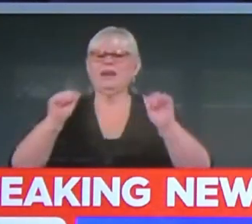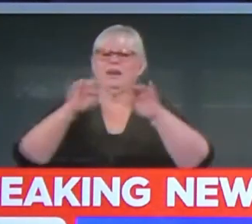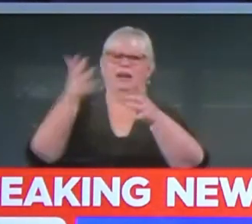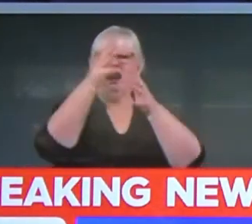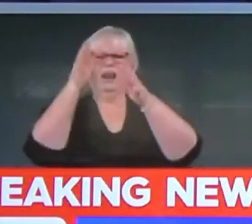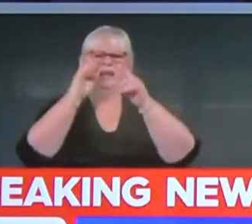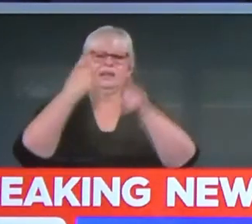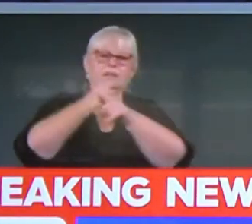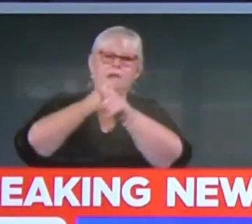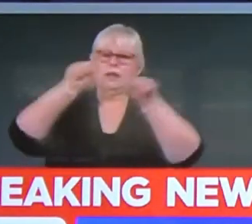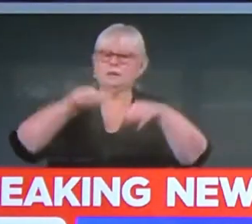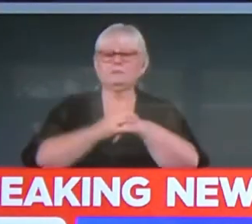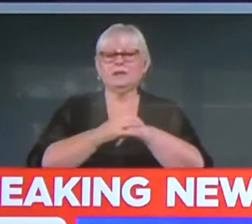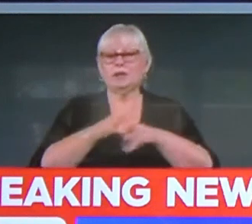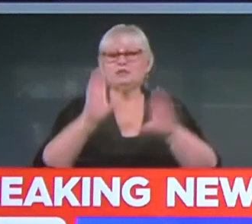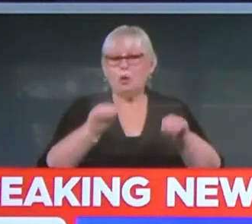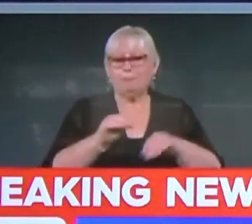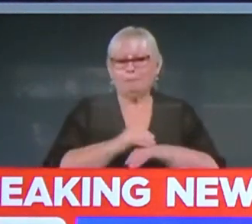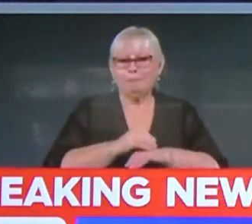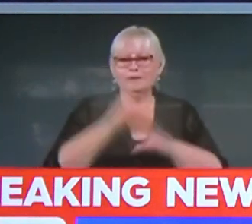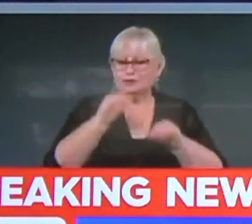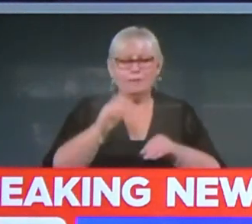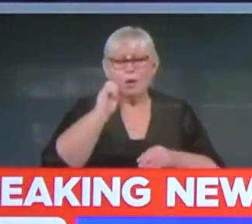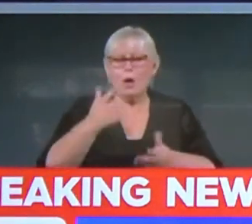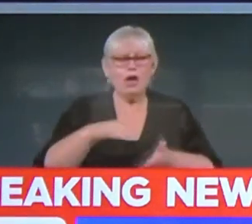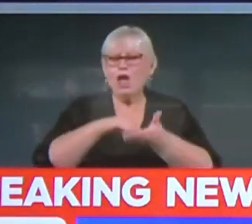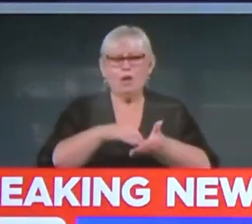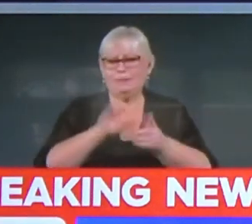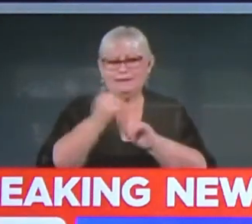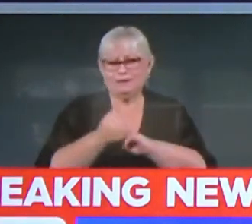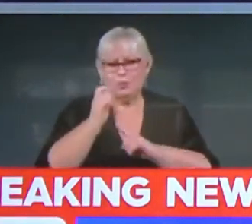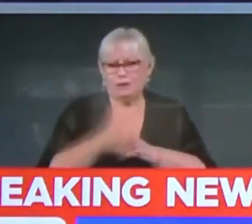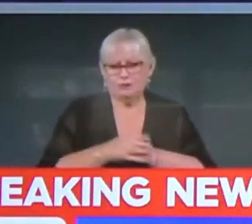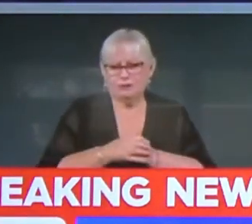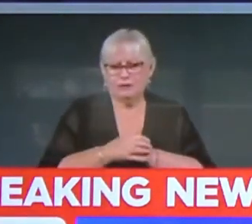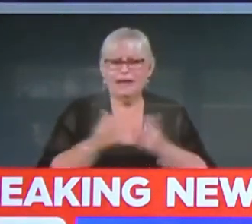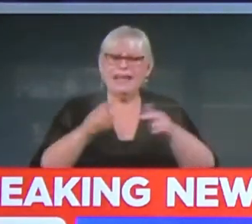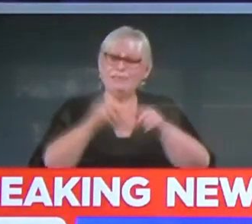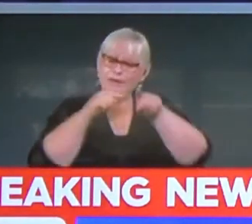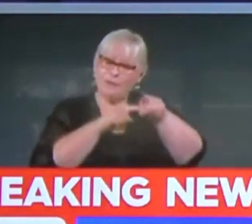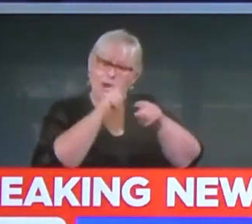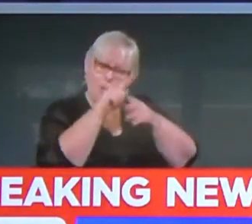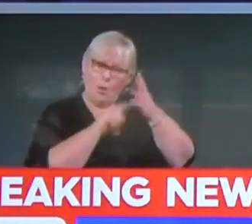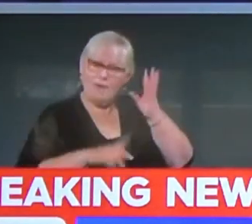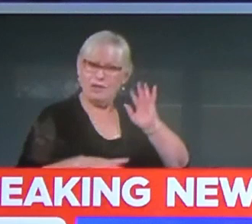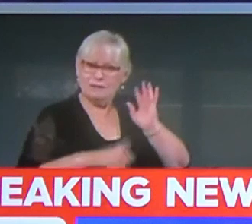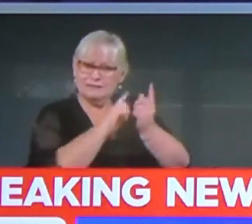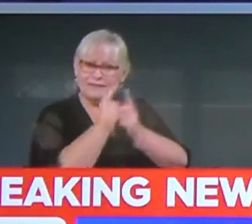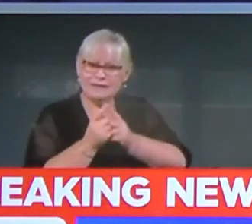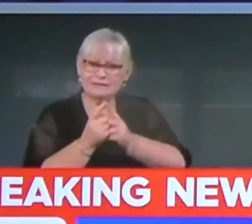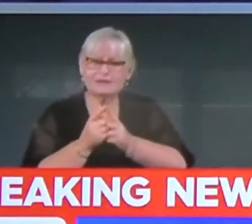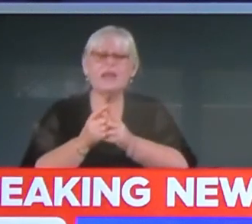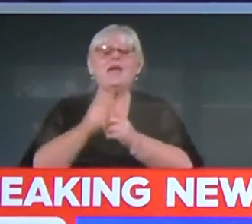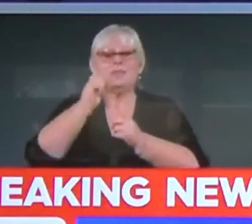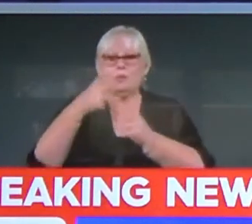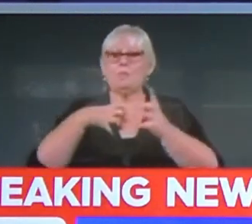you to stop doing that. That is not going to help. If we do all of these things, then we're going to be able to put